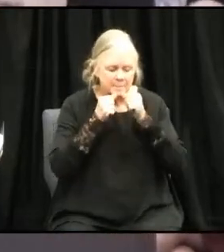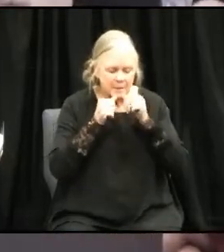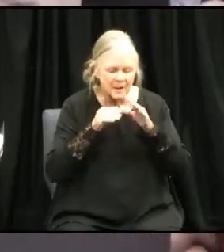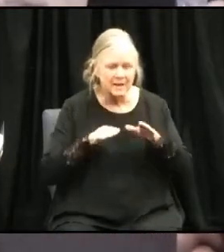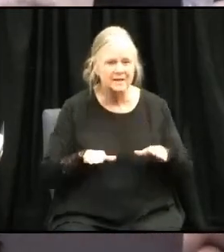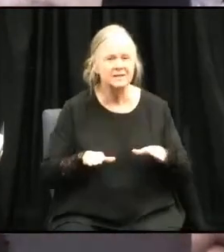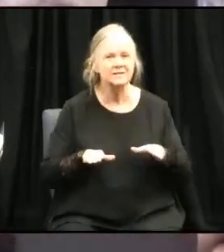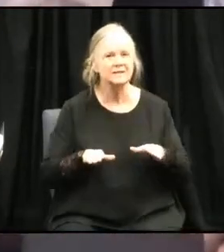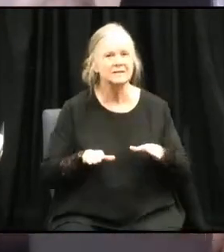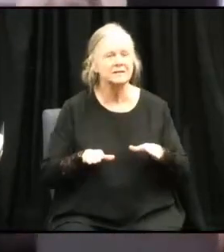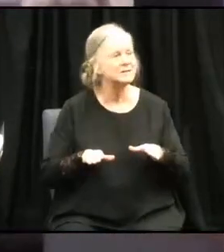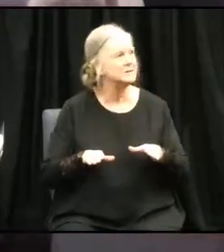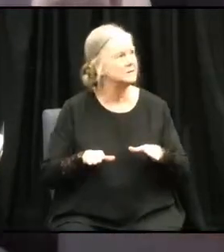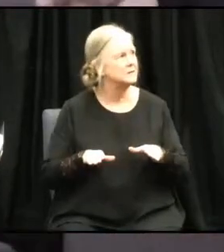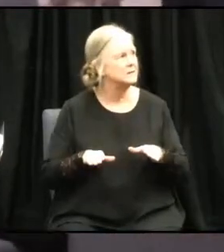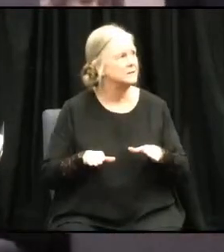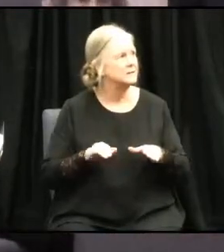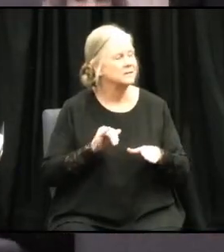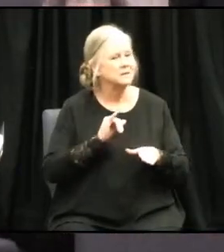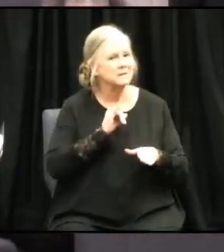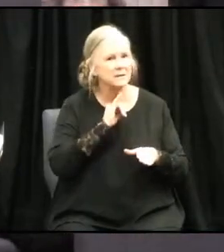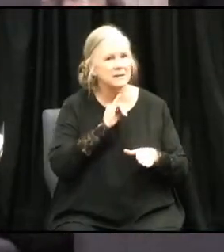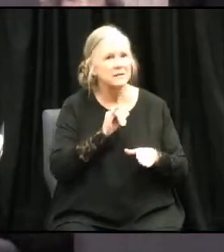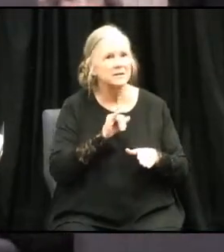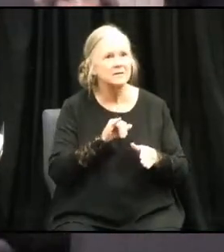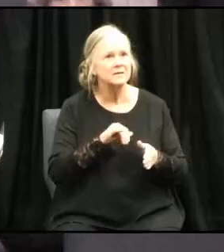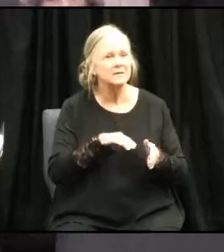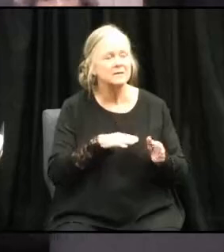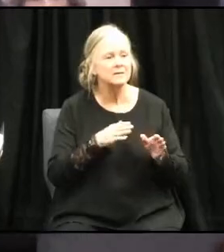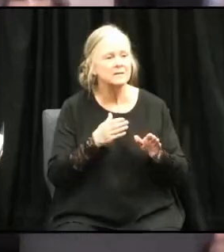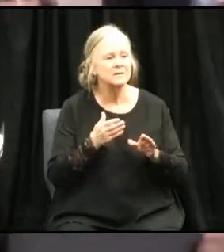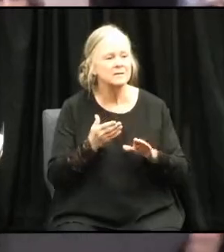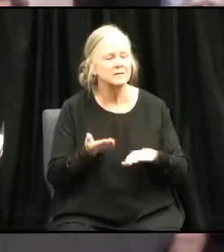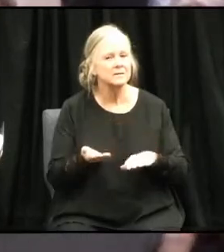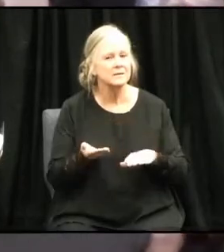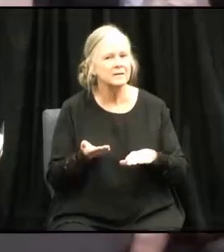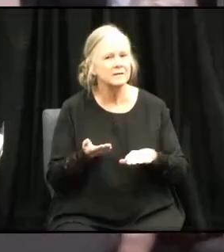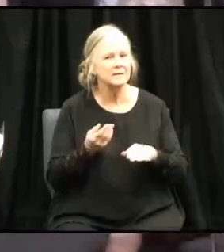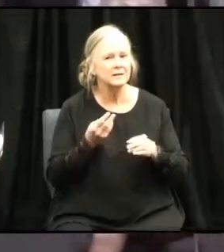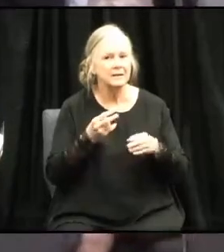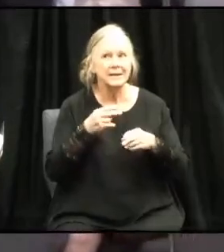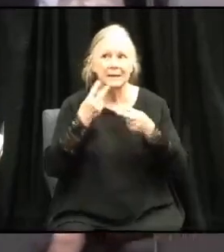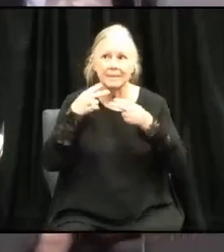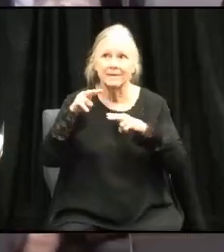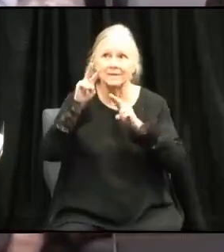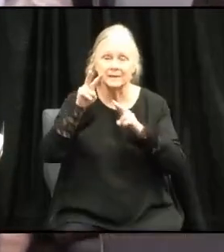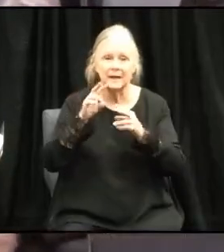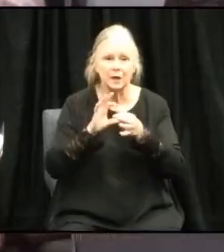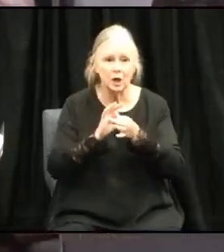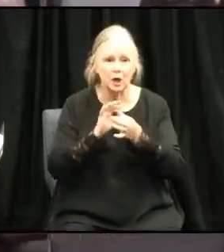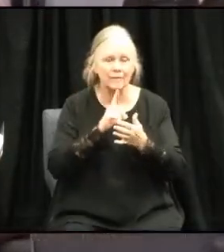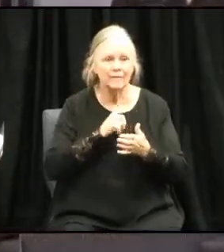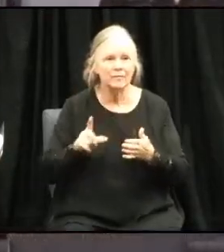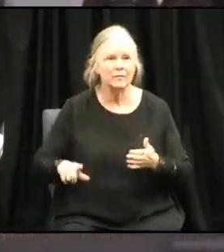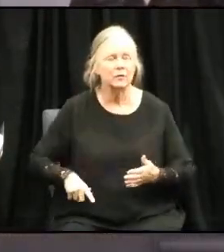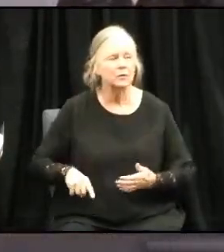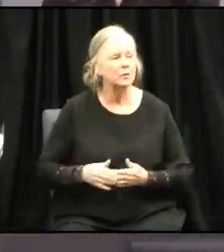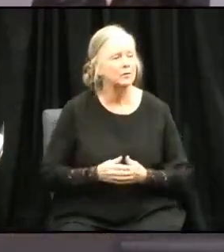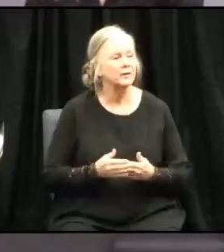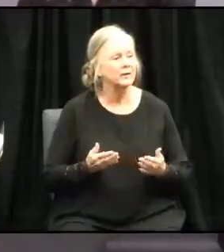blessed is the death of one of his saints in the sight of the Lord. And even though it may hurt us still